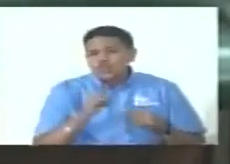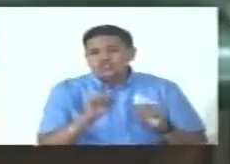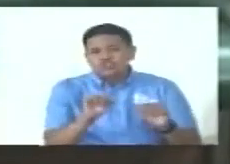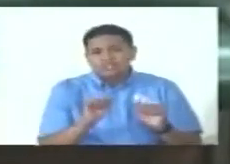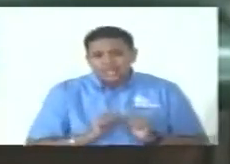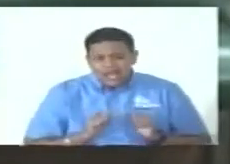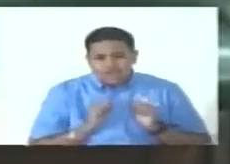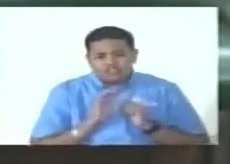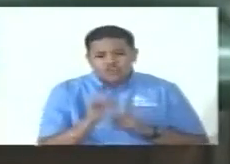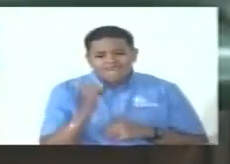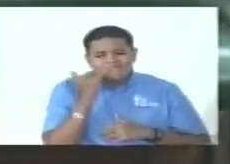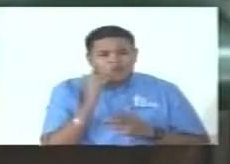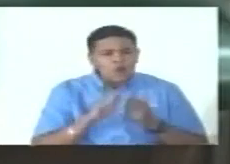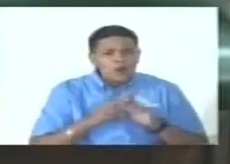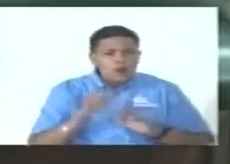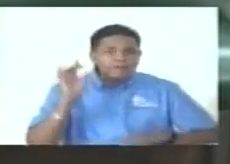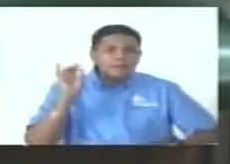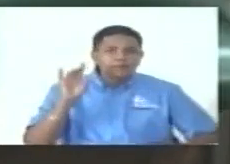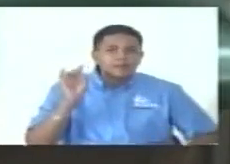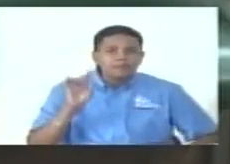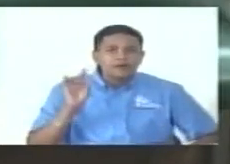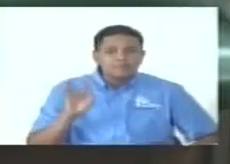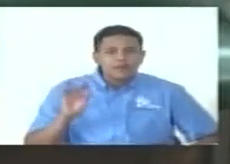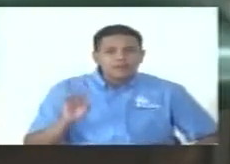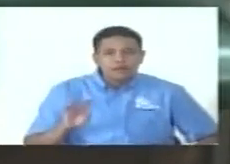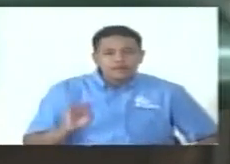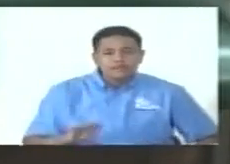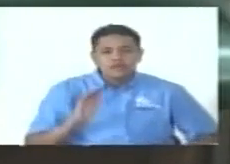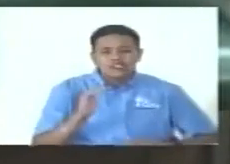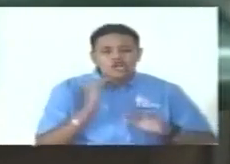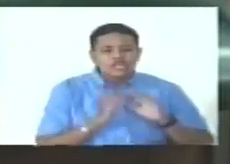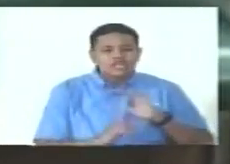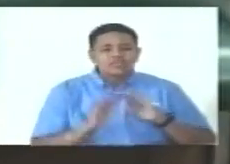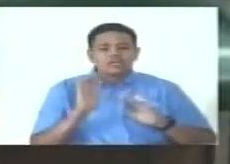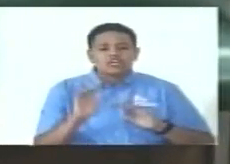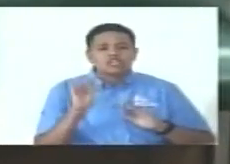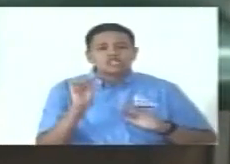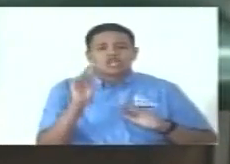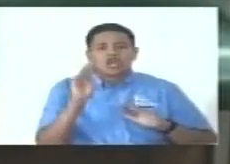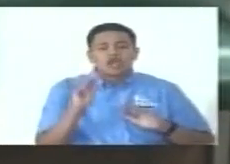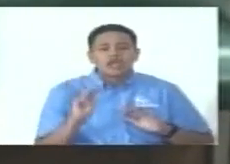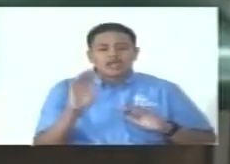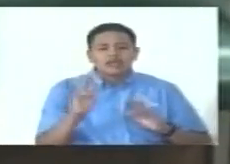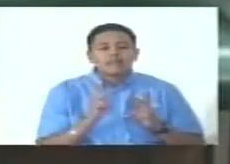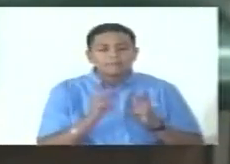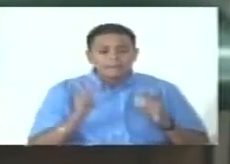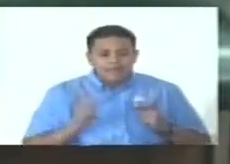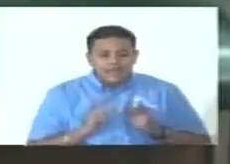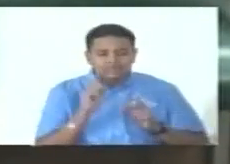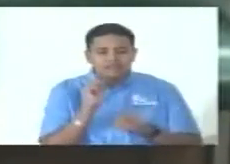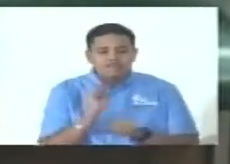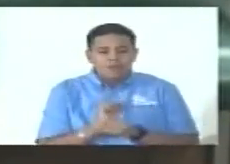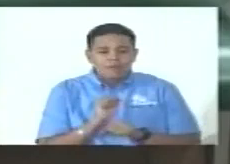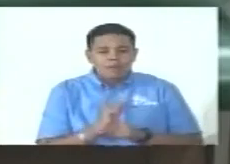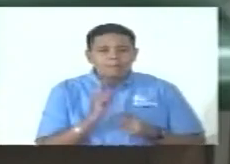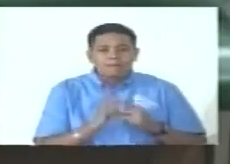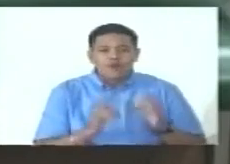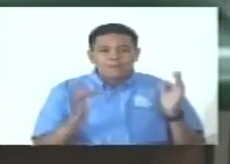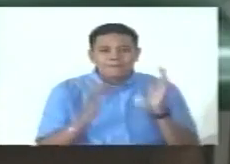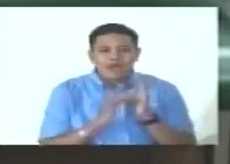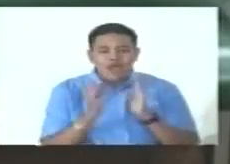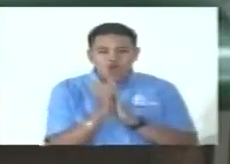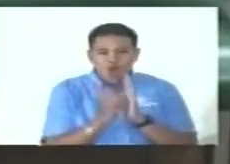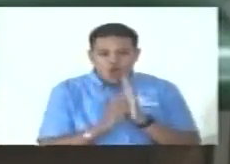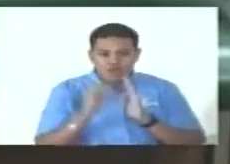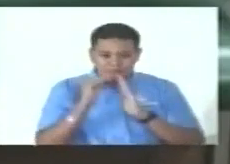your telephone number, your email address, your TRN, the place of employment, and bank accounts.